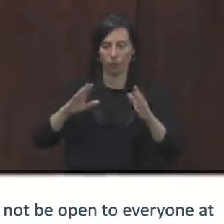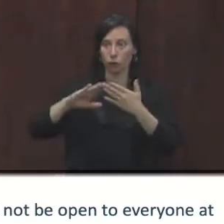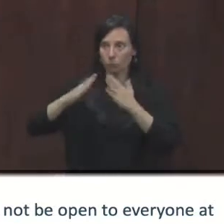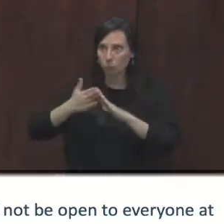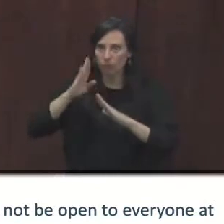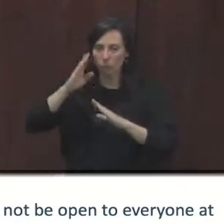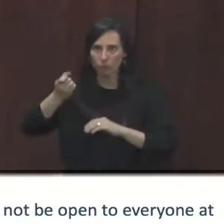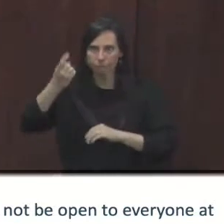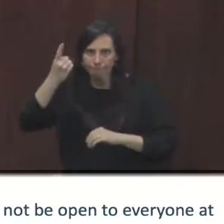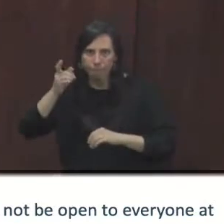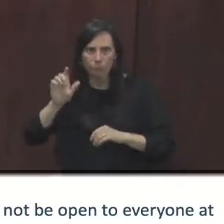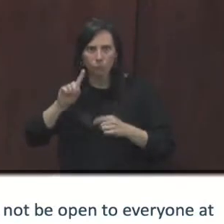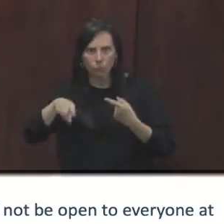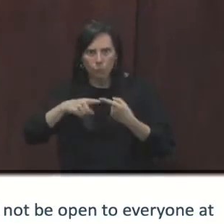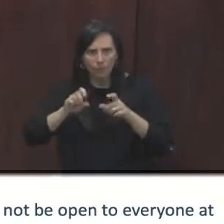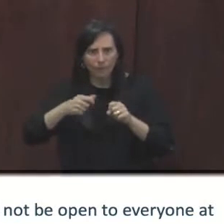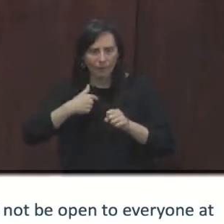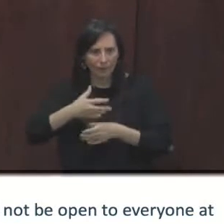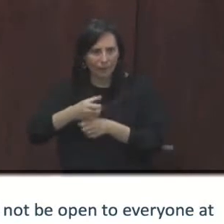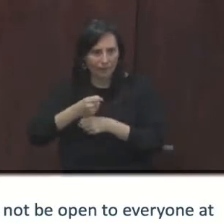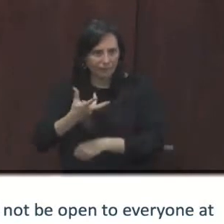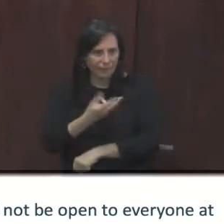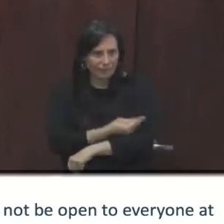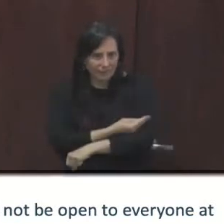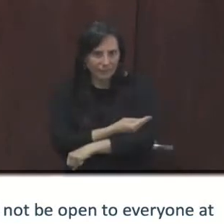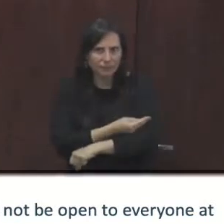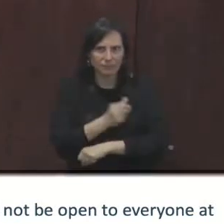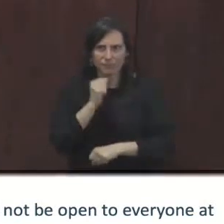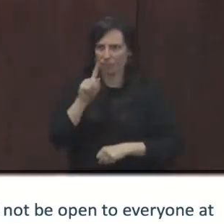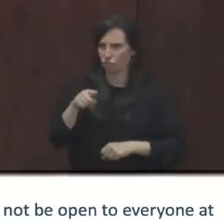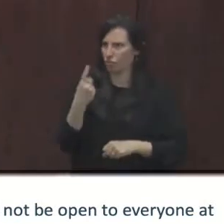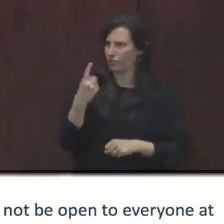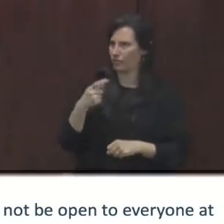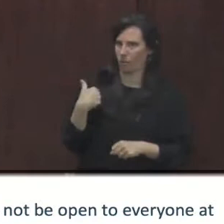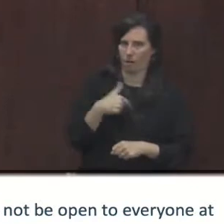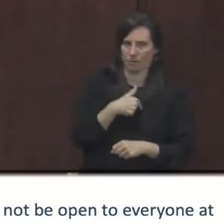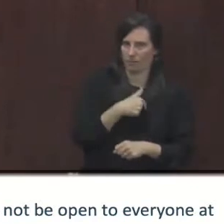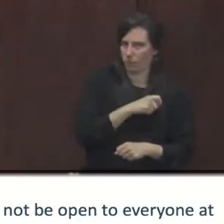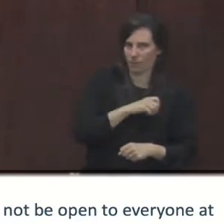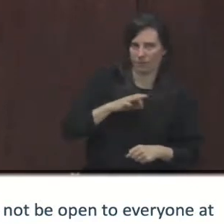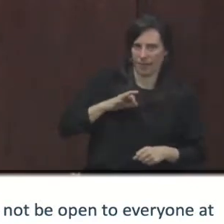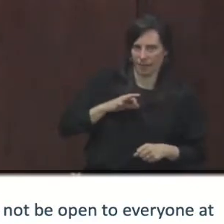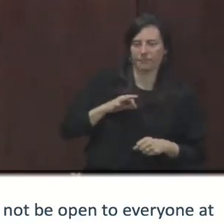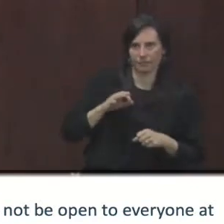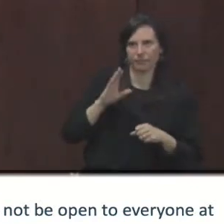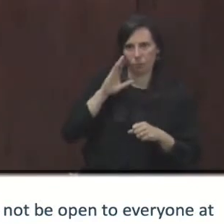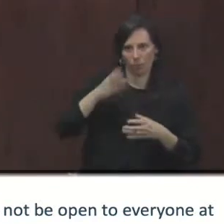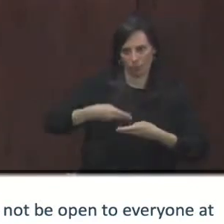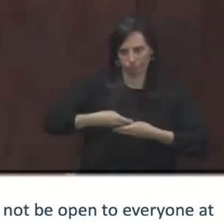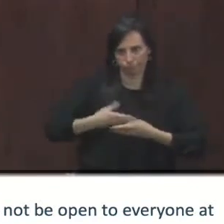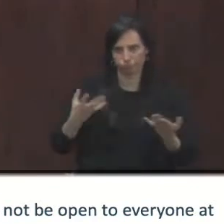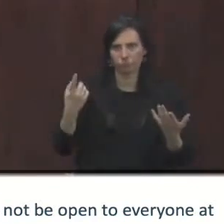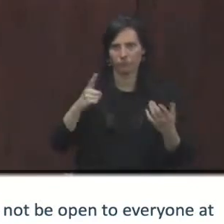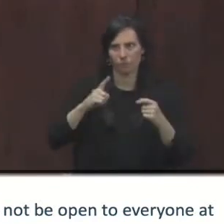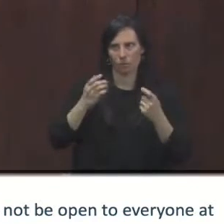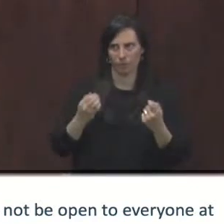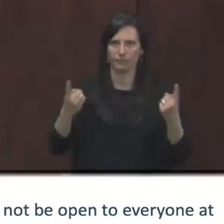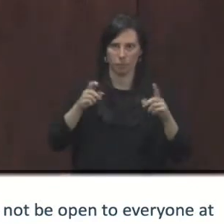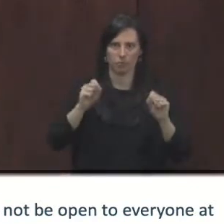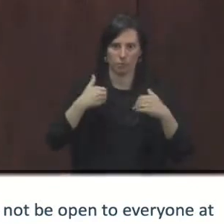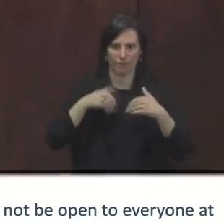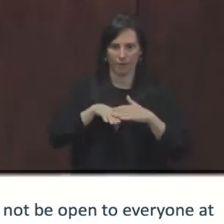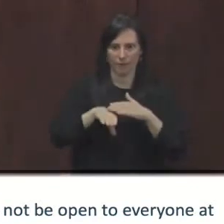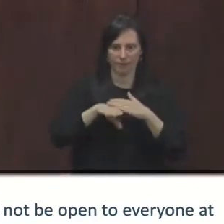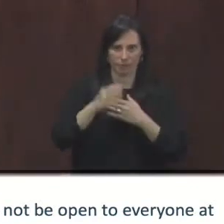where they might fall. And per the state memo on December 30th, the local